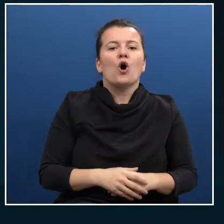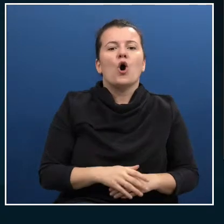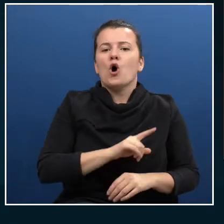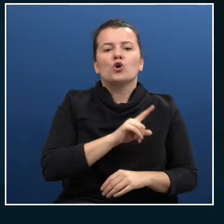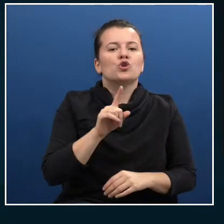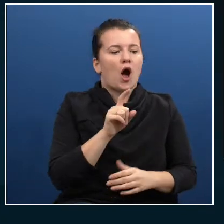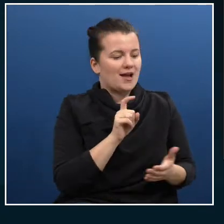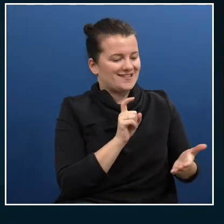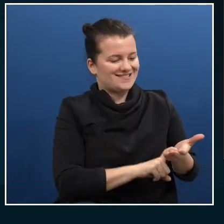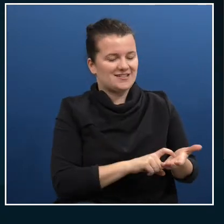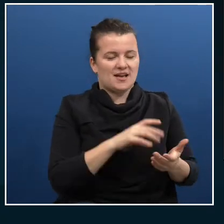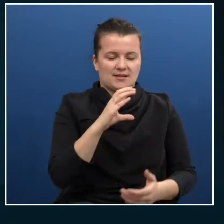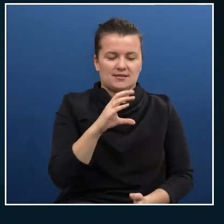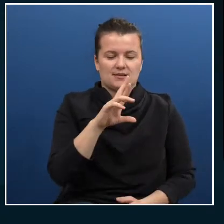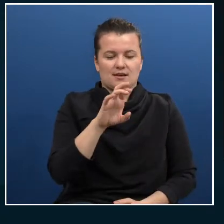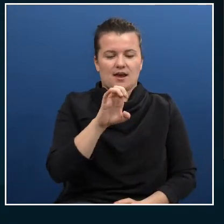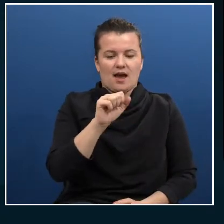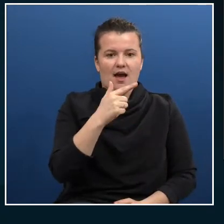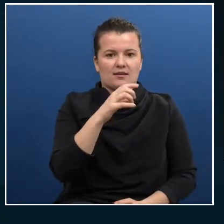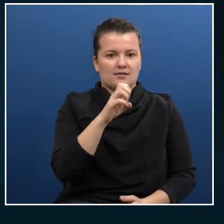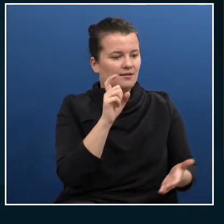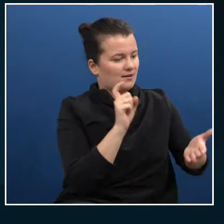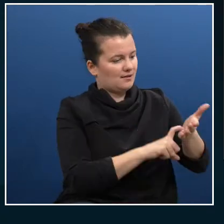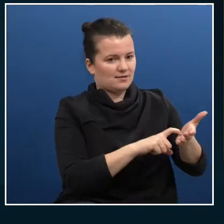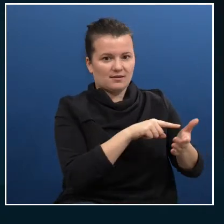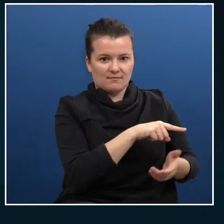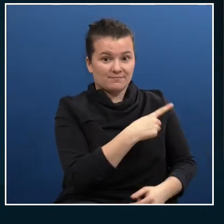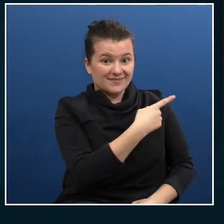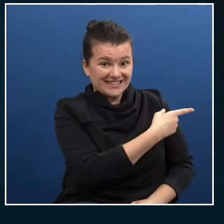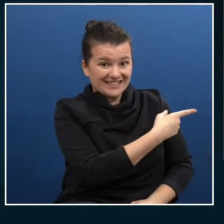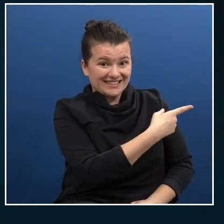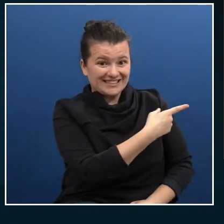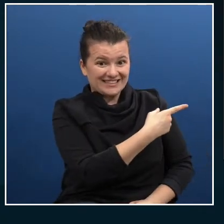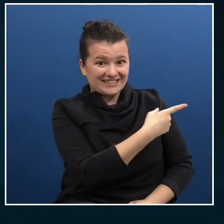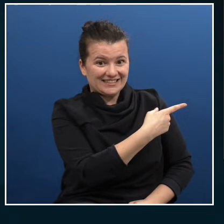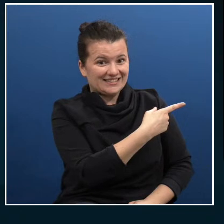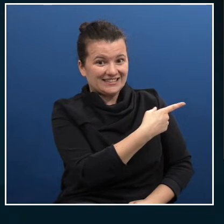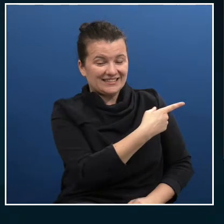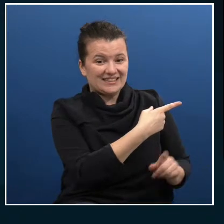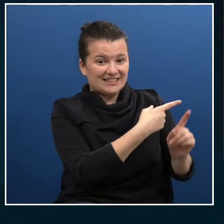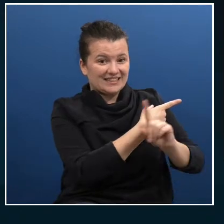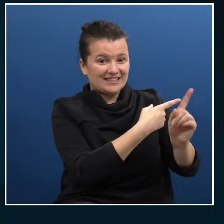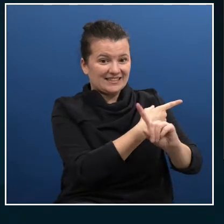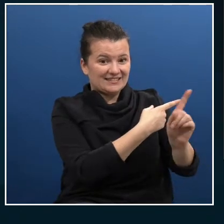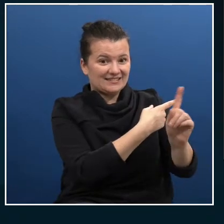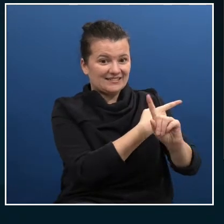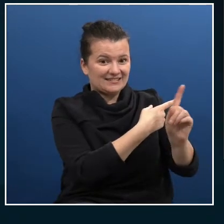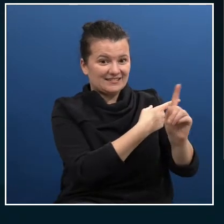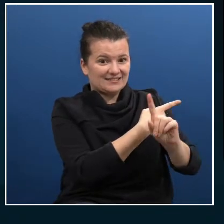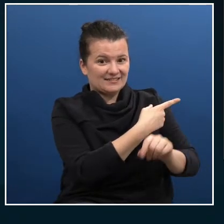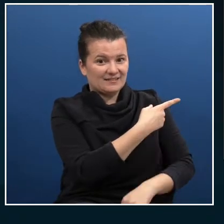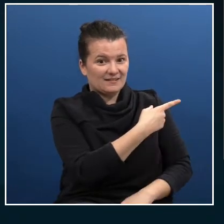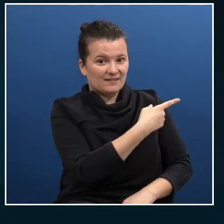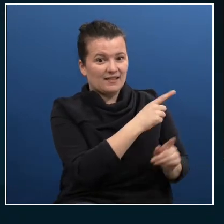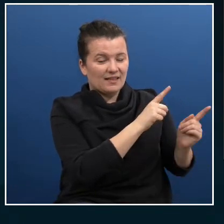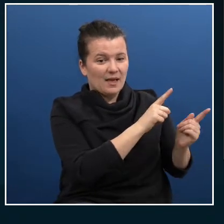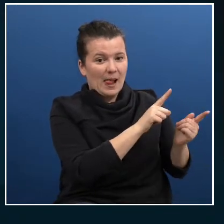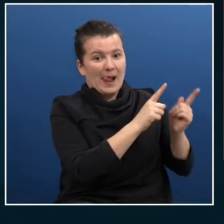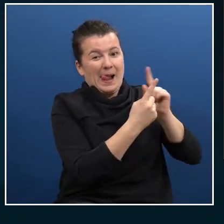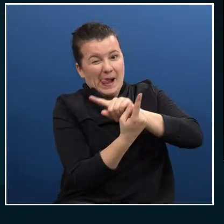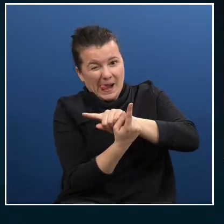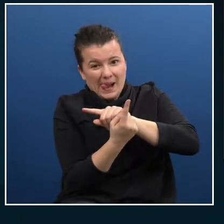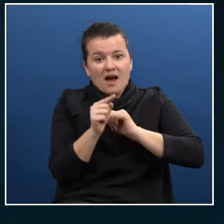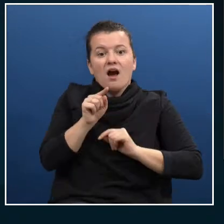button on this screen, but to click on that small, not always very visible